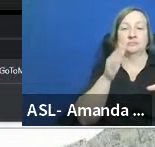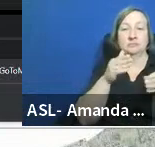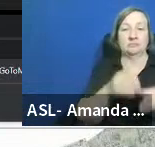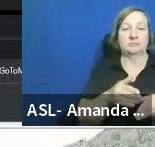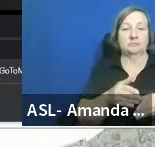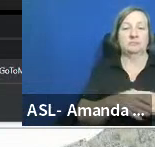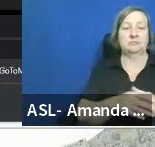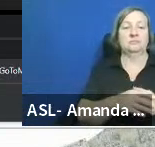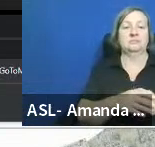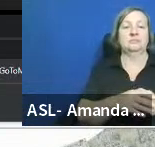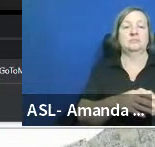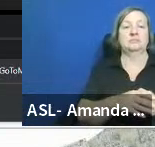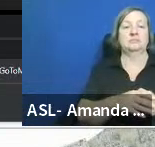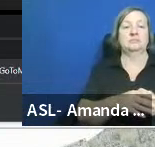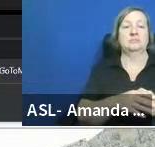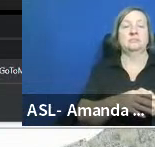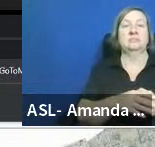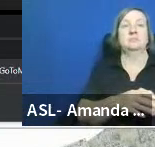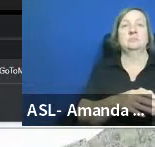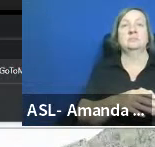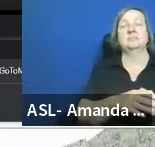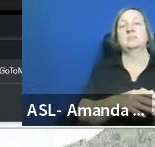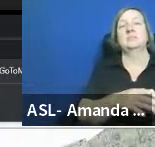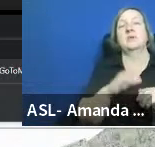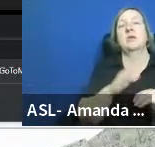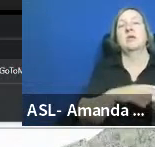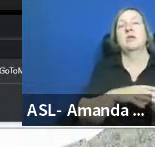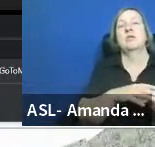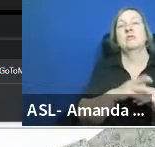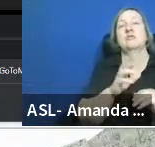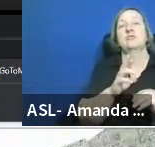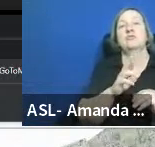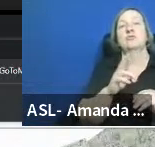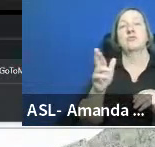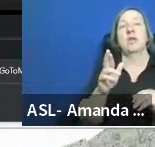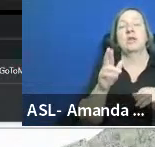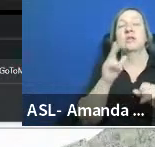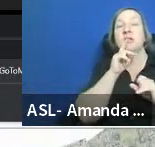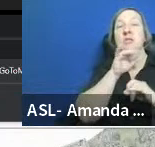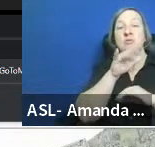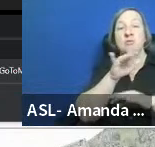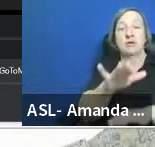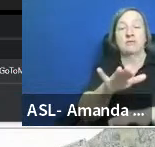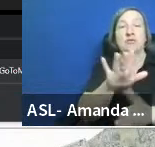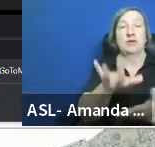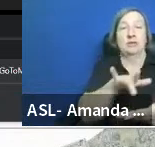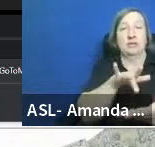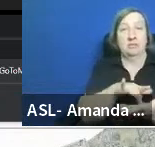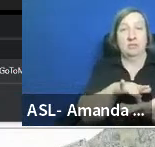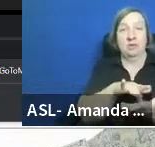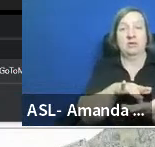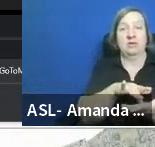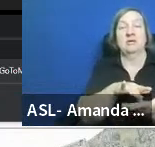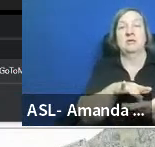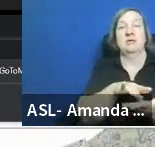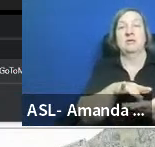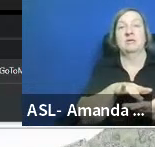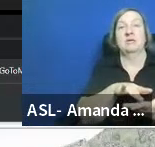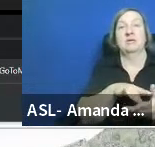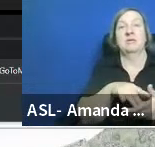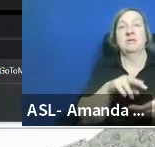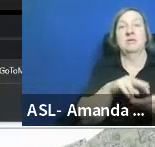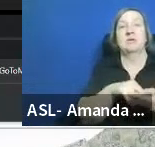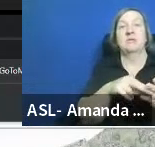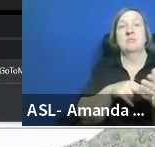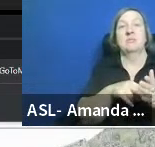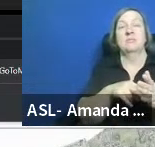North on this map is to your right, with the river, of course, in the middle. That would make west to the top of